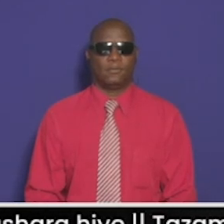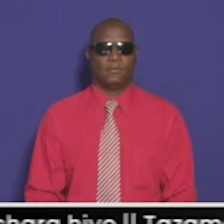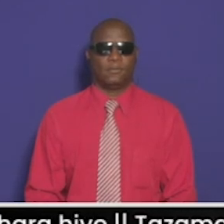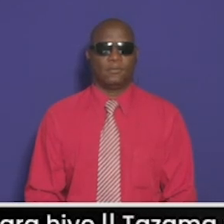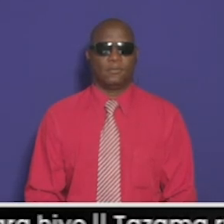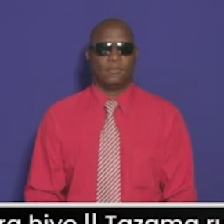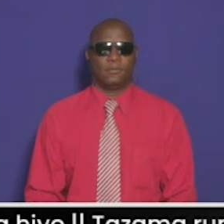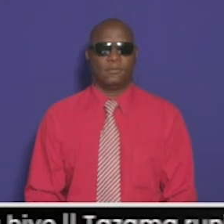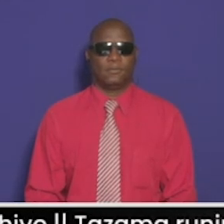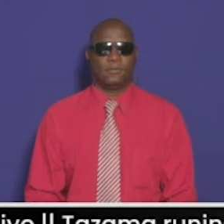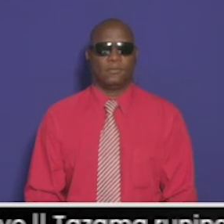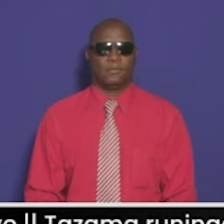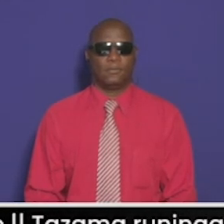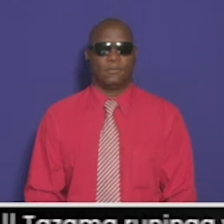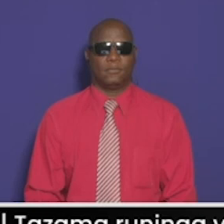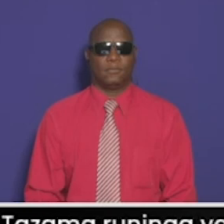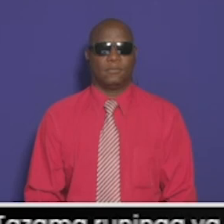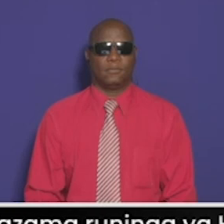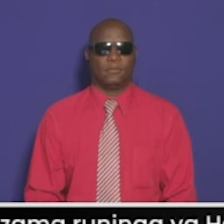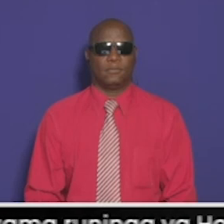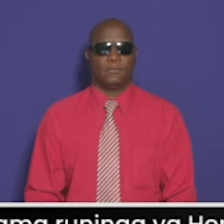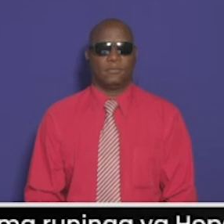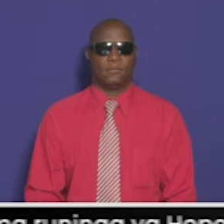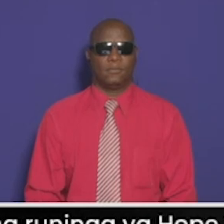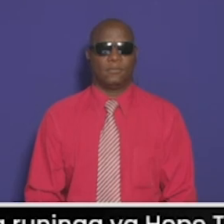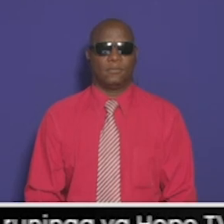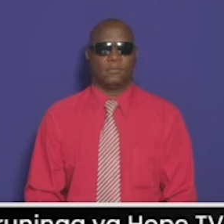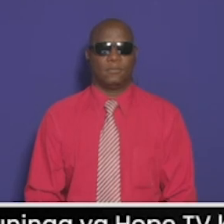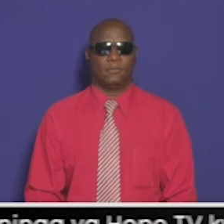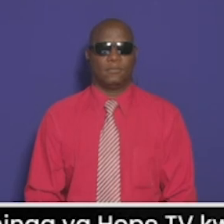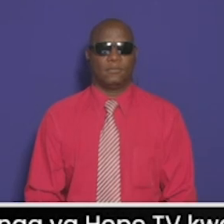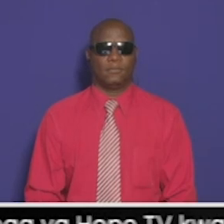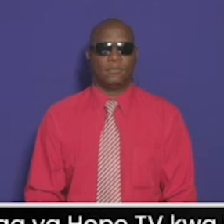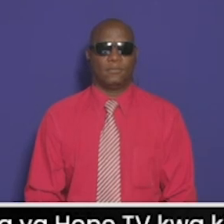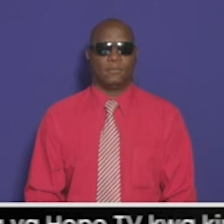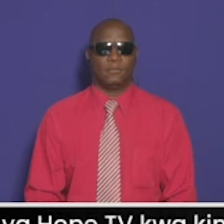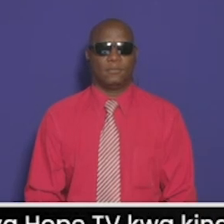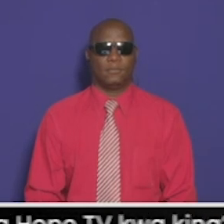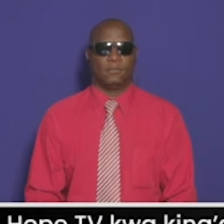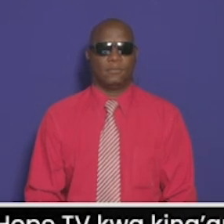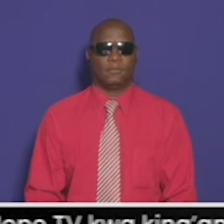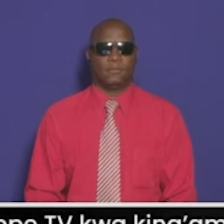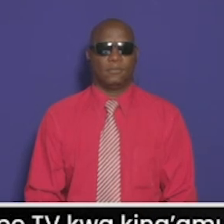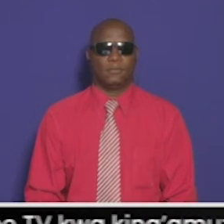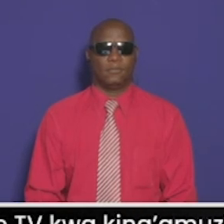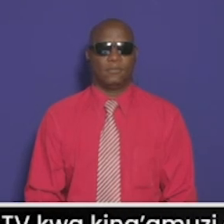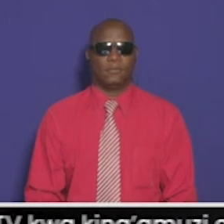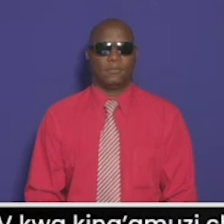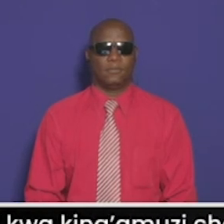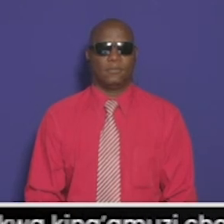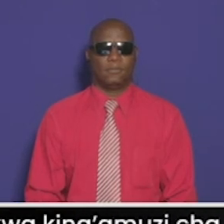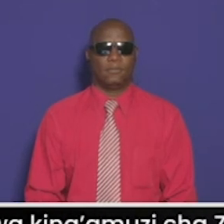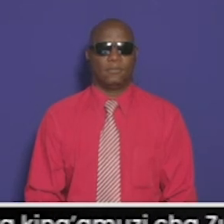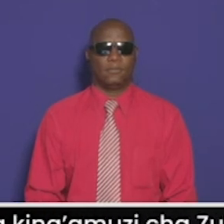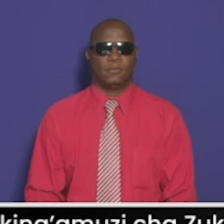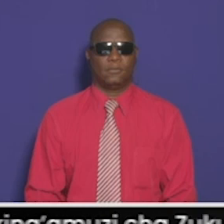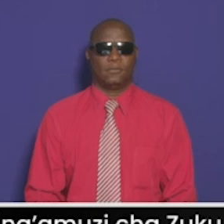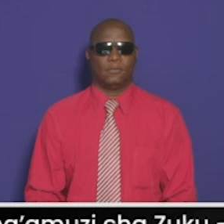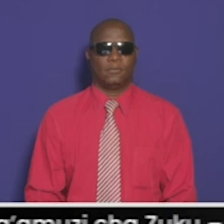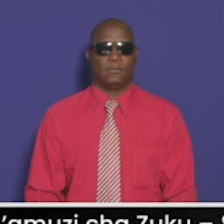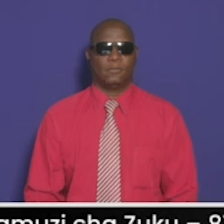day cannot amount to granting that application. In the result, the 41